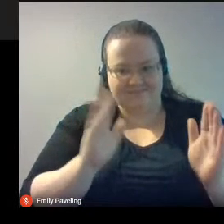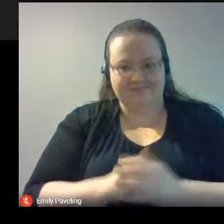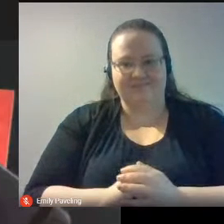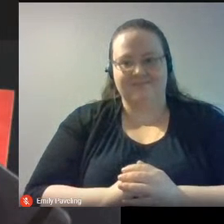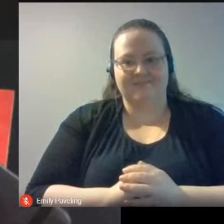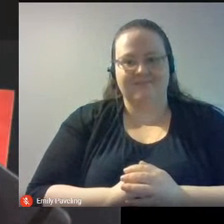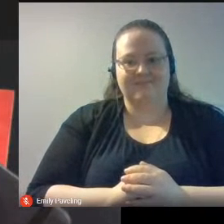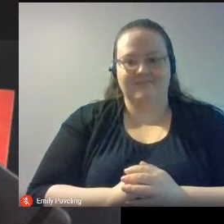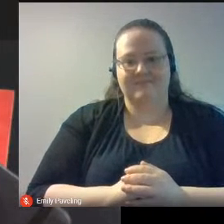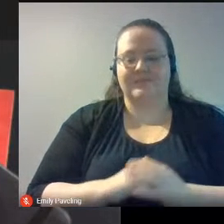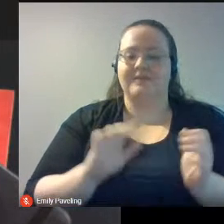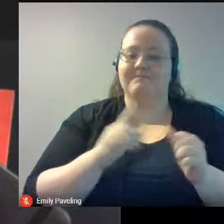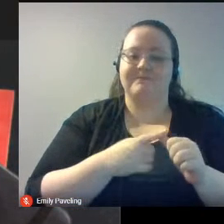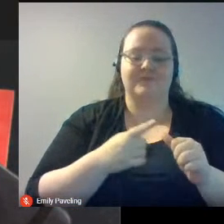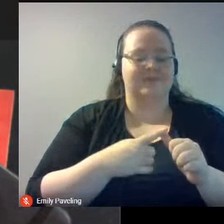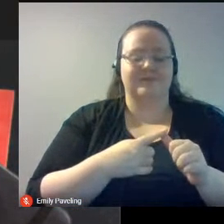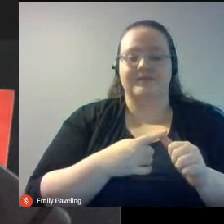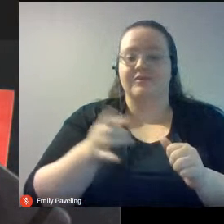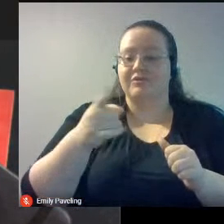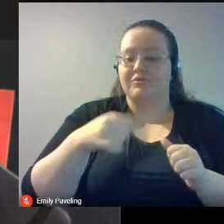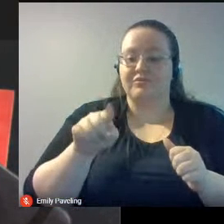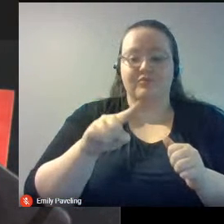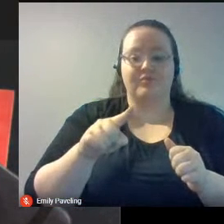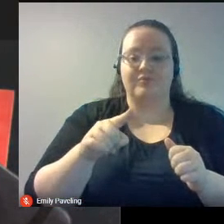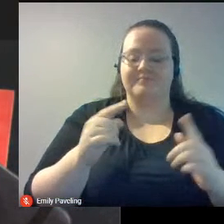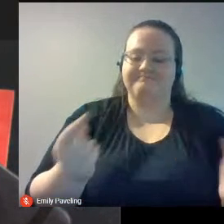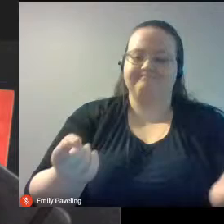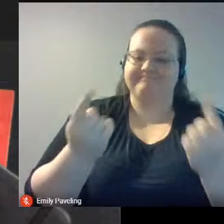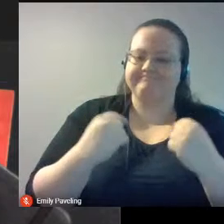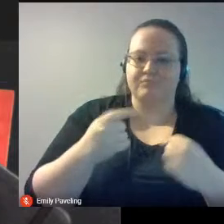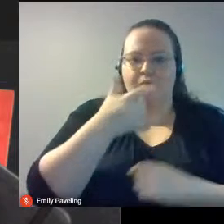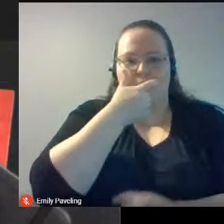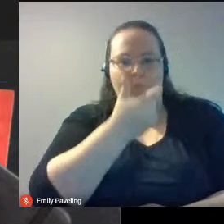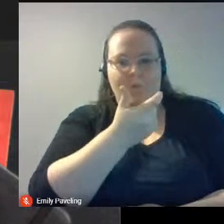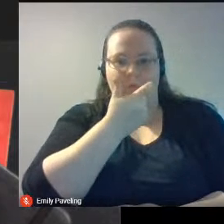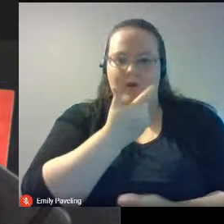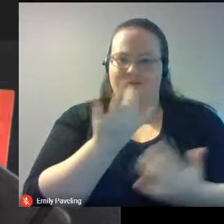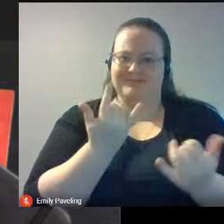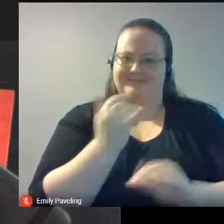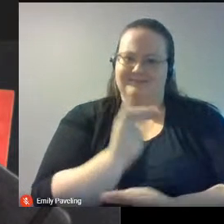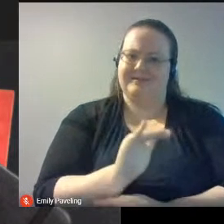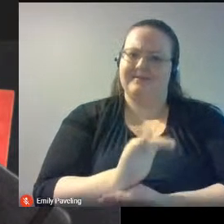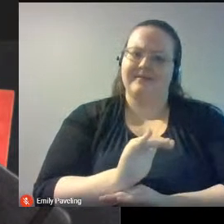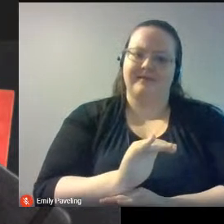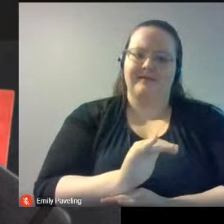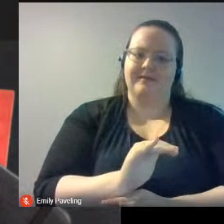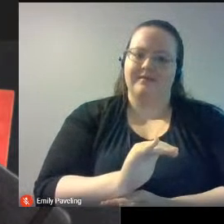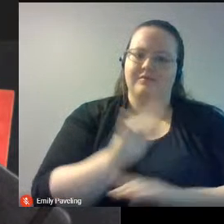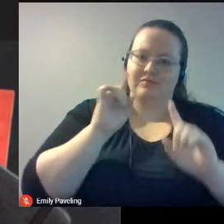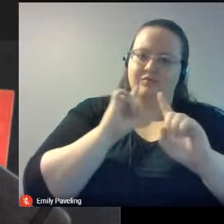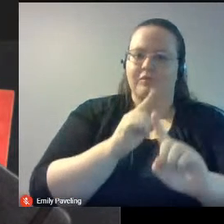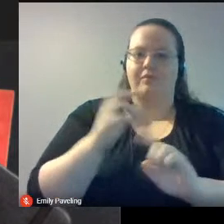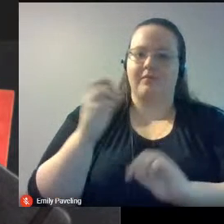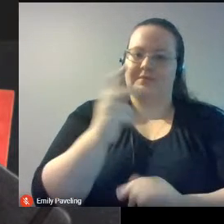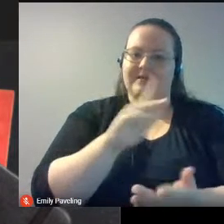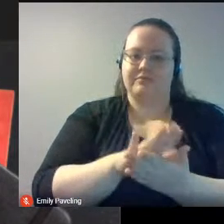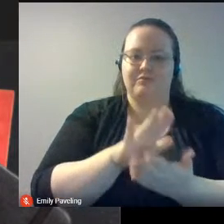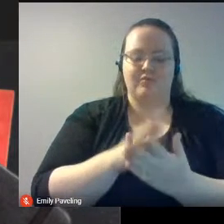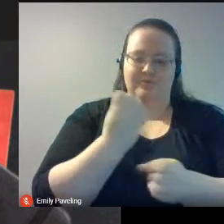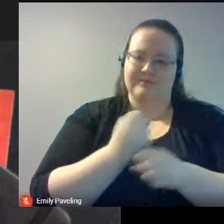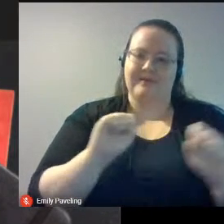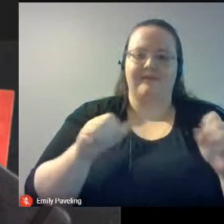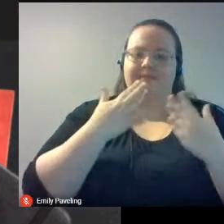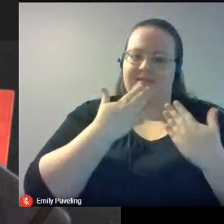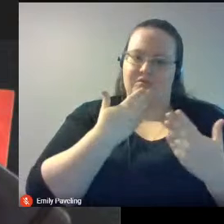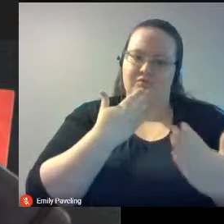giving up your time this evening to tune in to the Board of Education webinar about a safe and healthy return to school. Heading